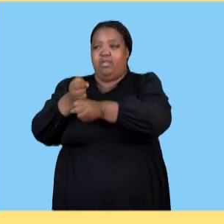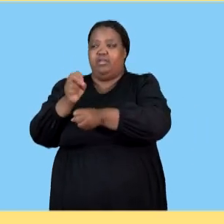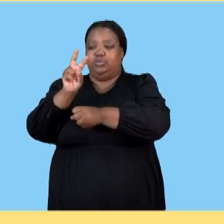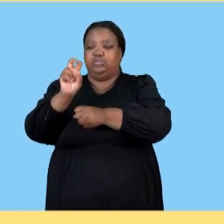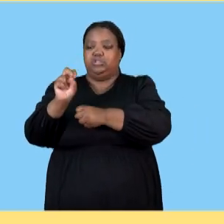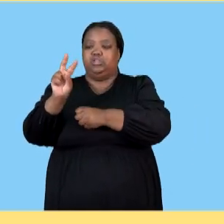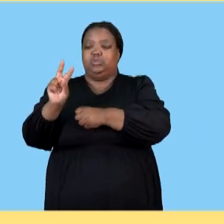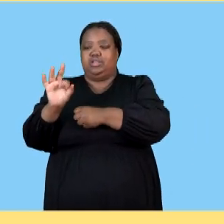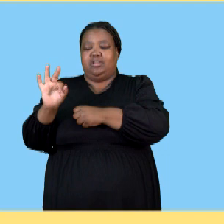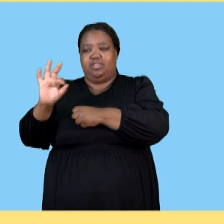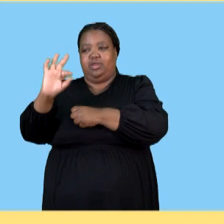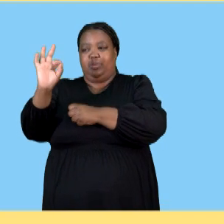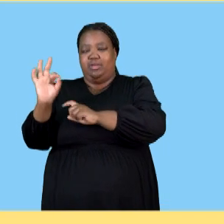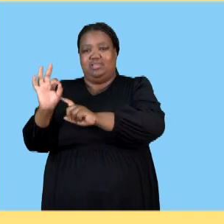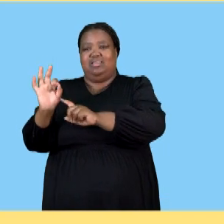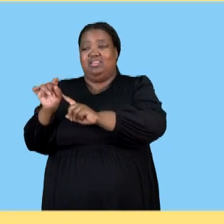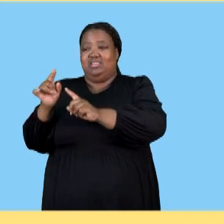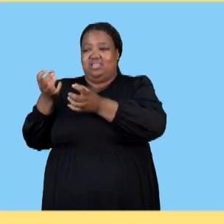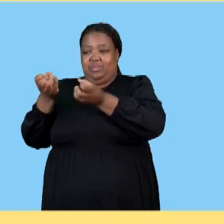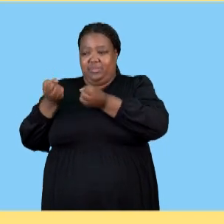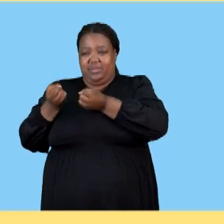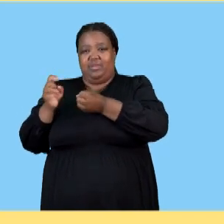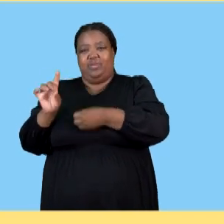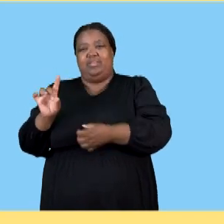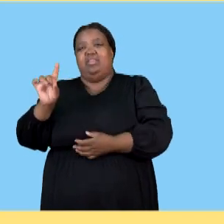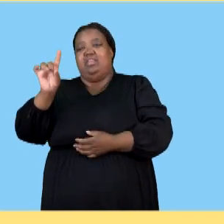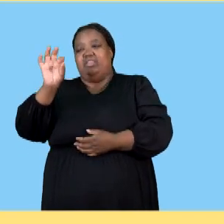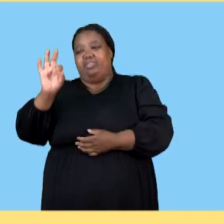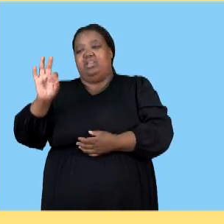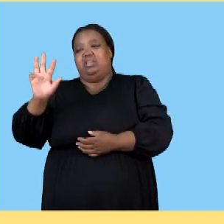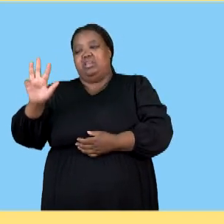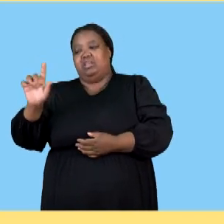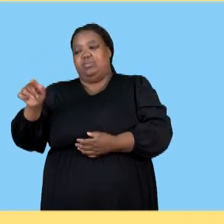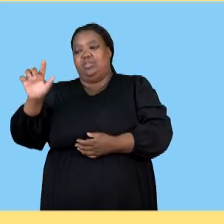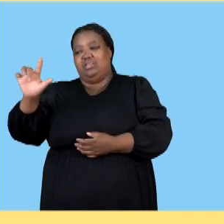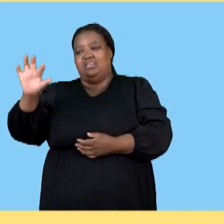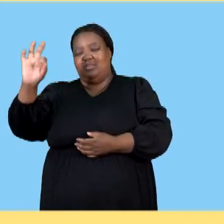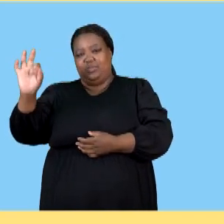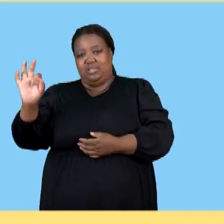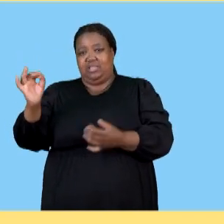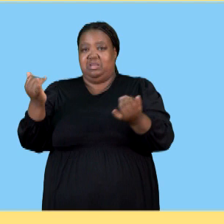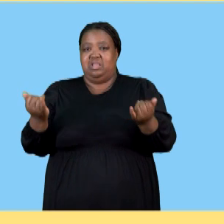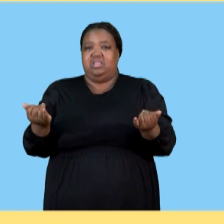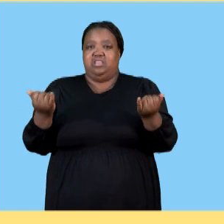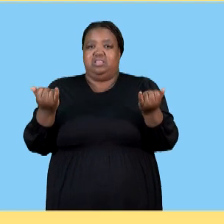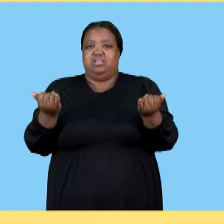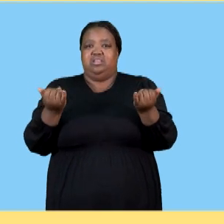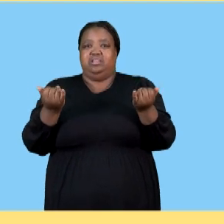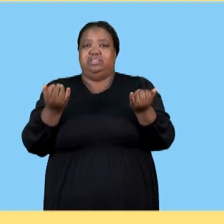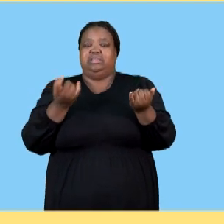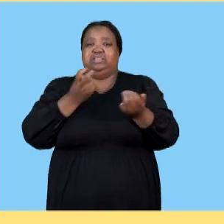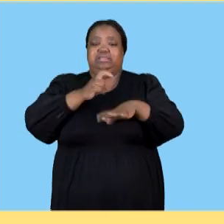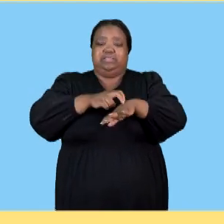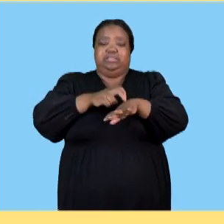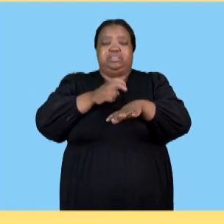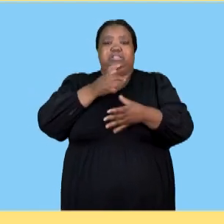In 2023, the percentage return is now 39.7%. We then need